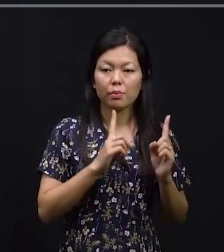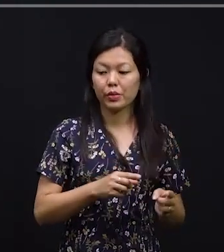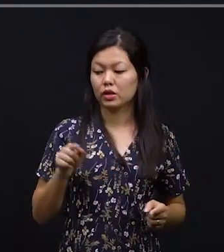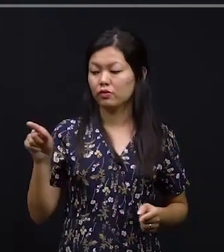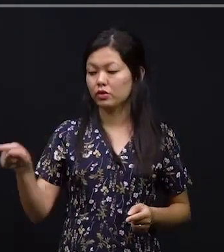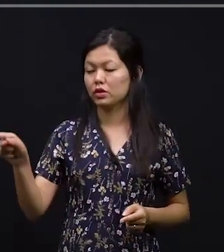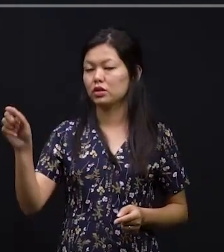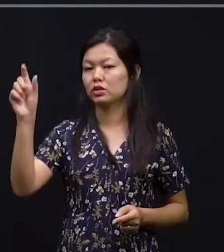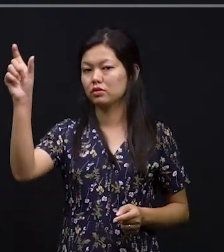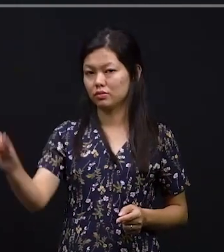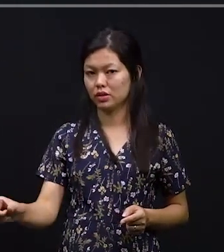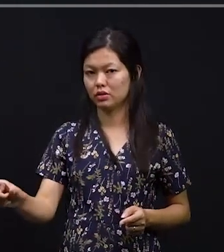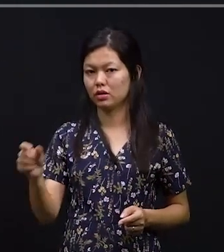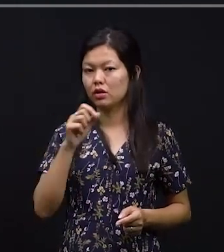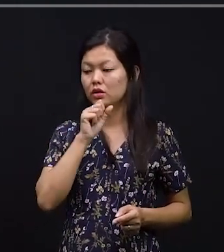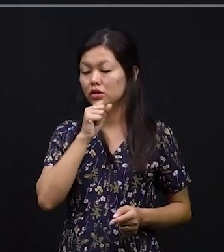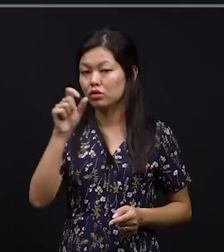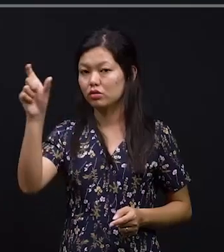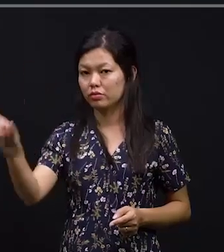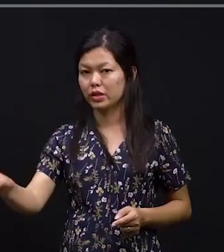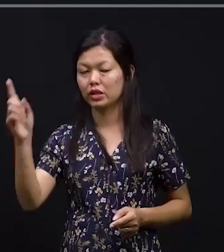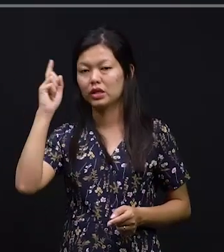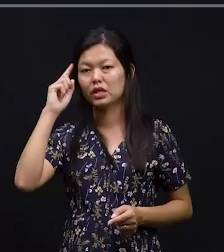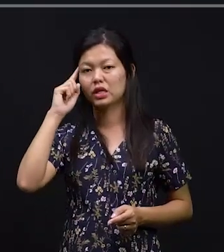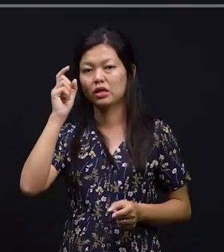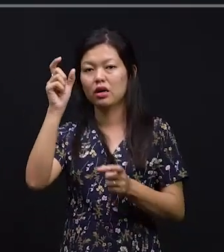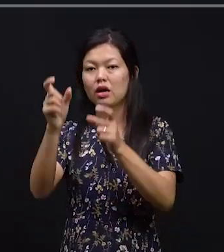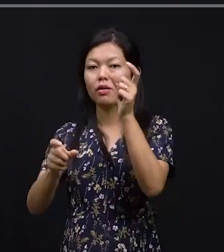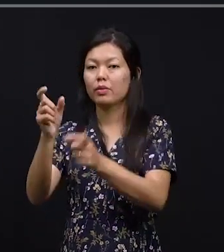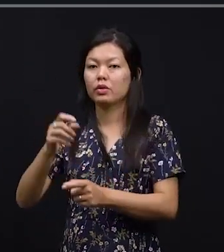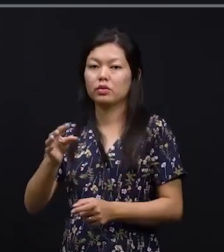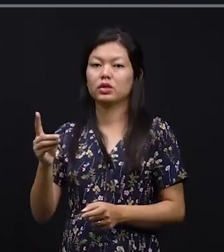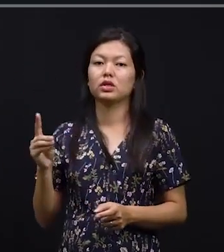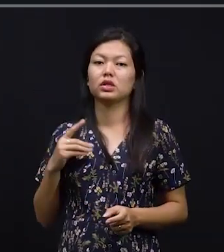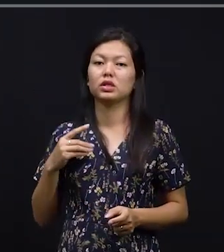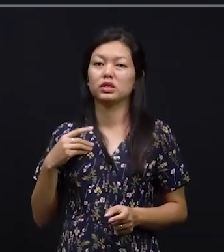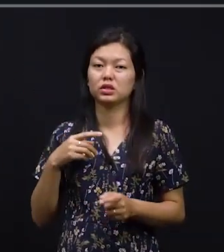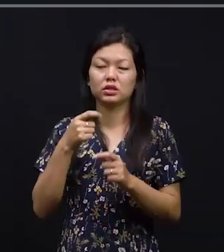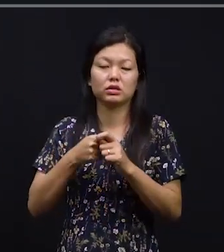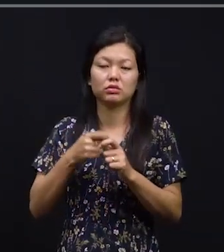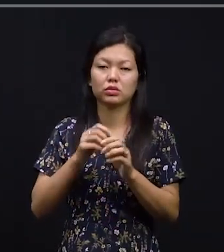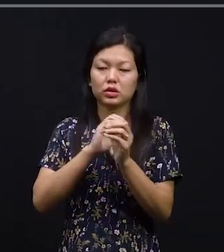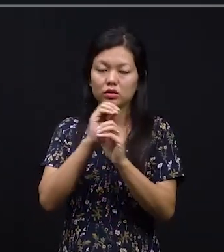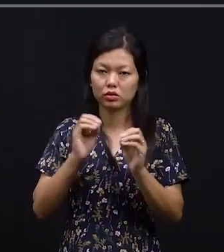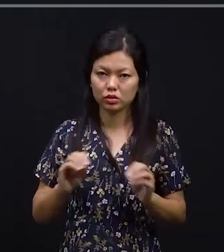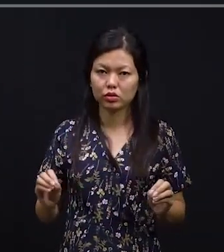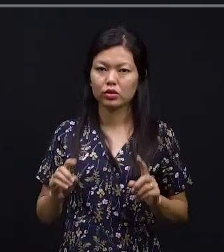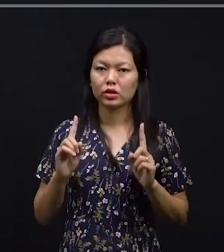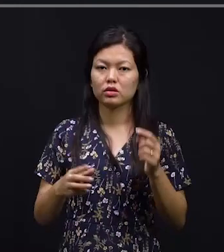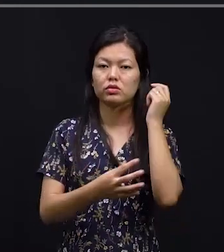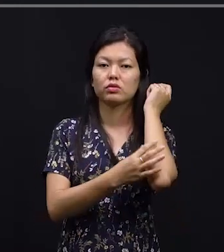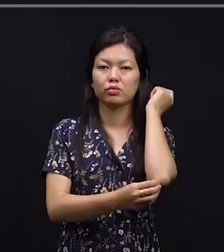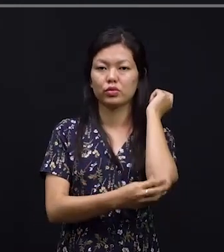lazy, and he did not want to contribute anything. So the gentlemen were just shocked, and they left without saying a